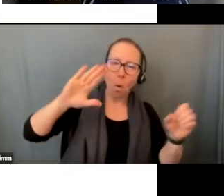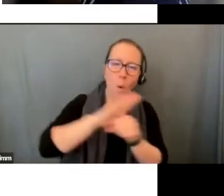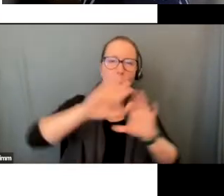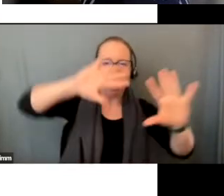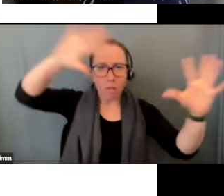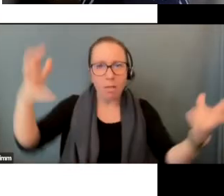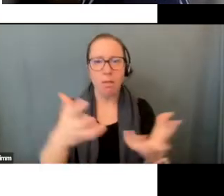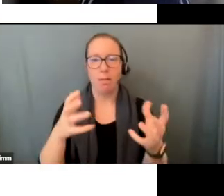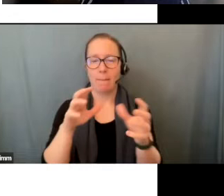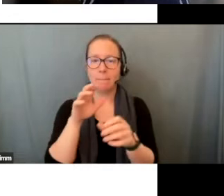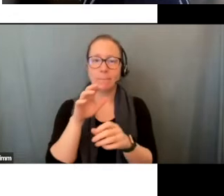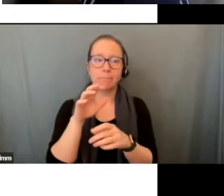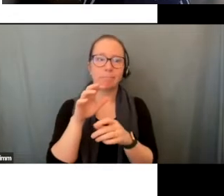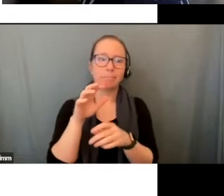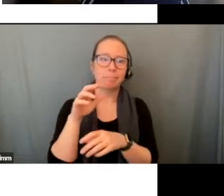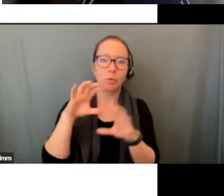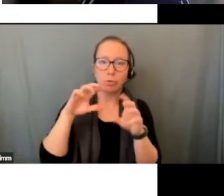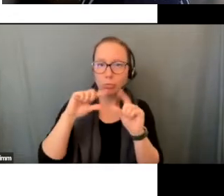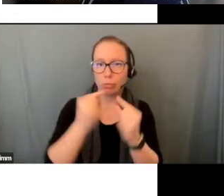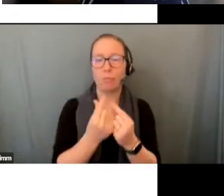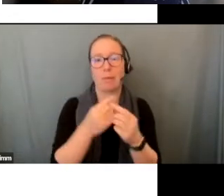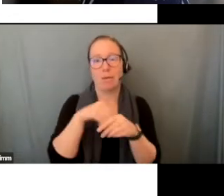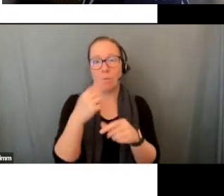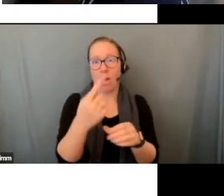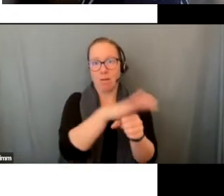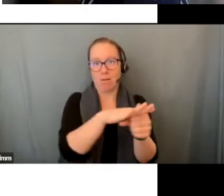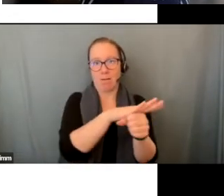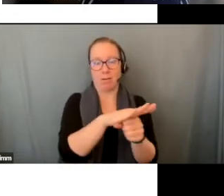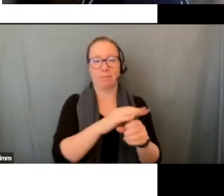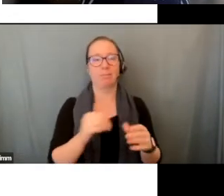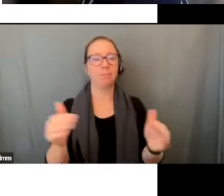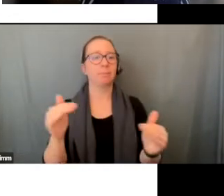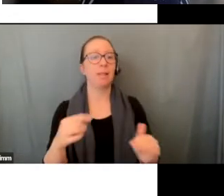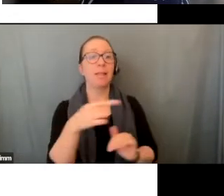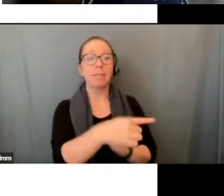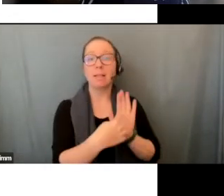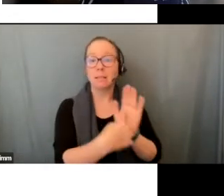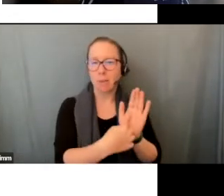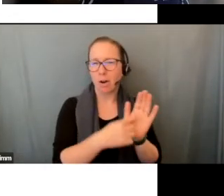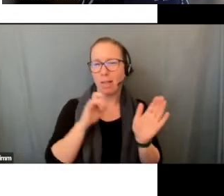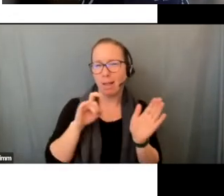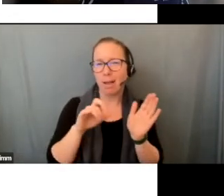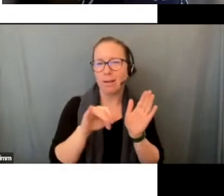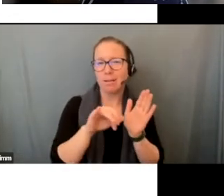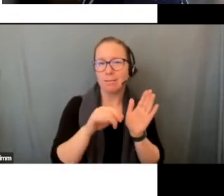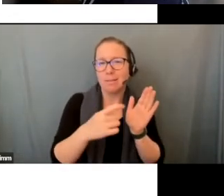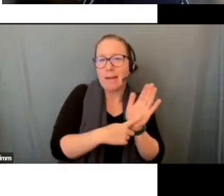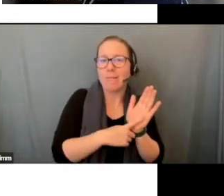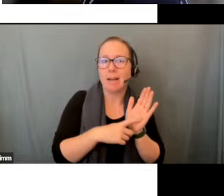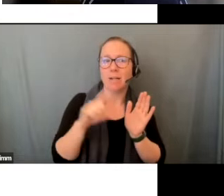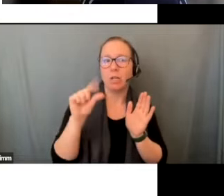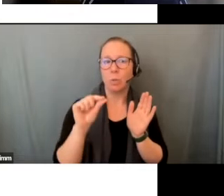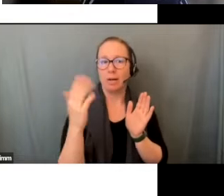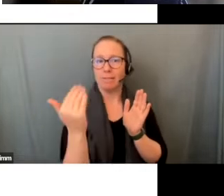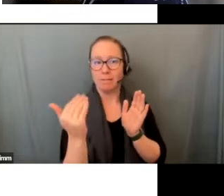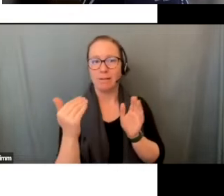area. This model was first identified starting around 2015 by the Prevention Institute, which